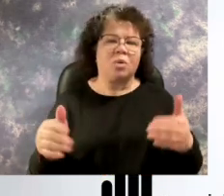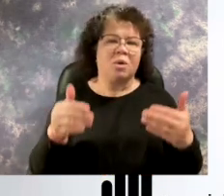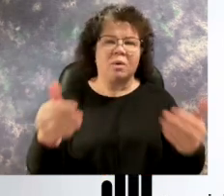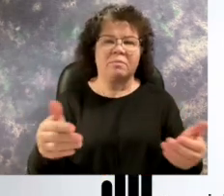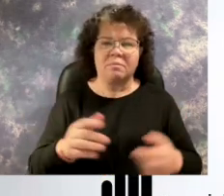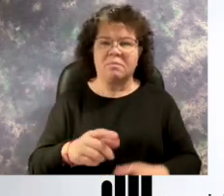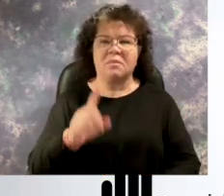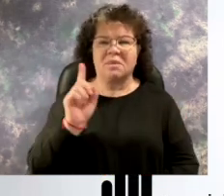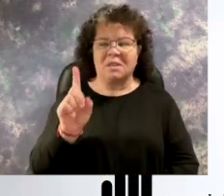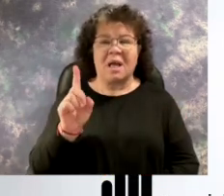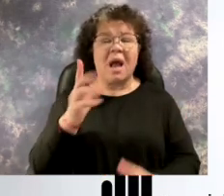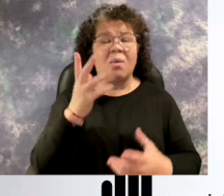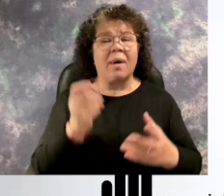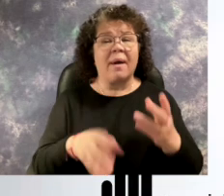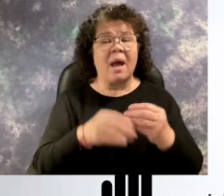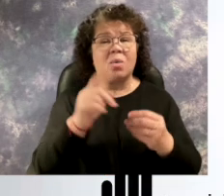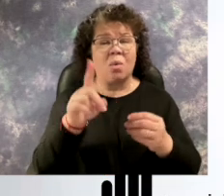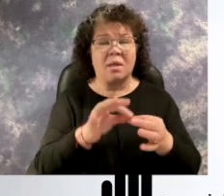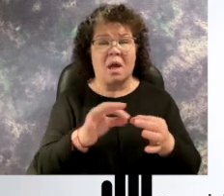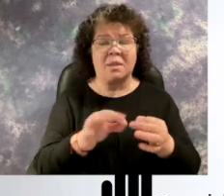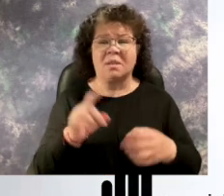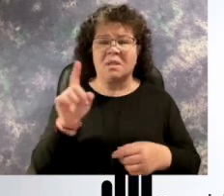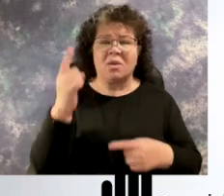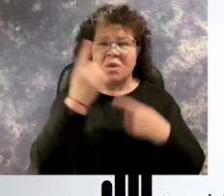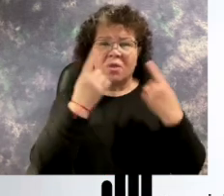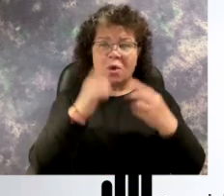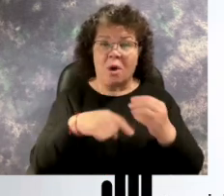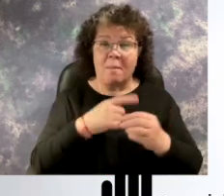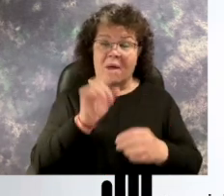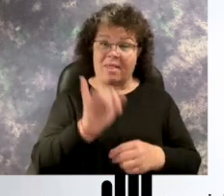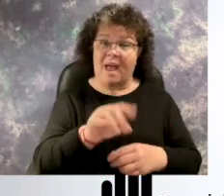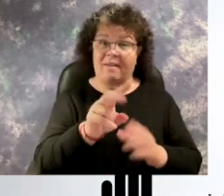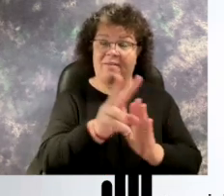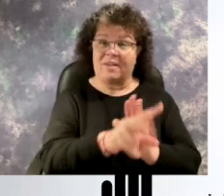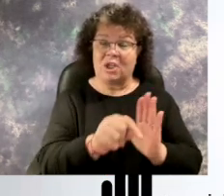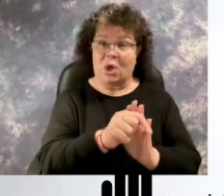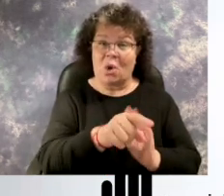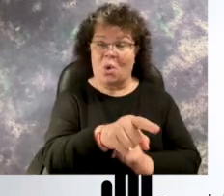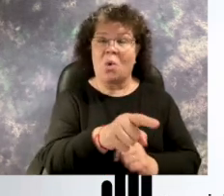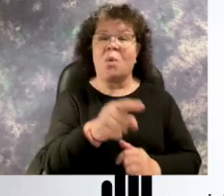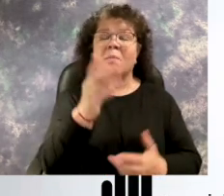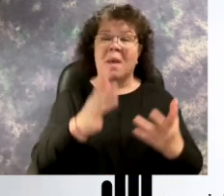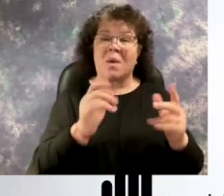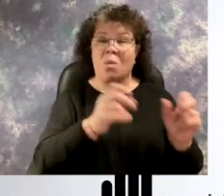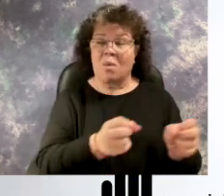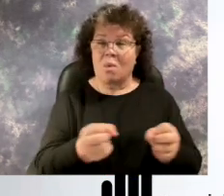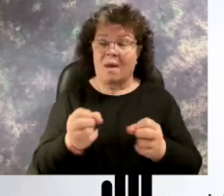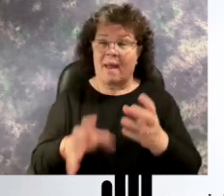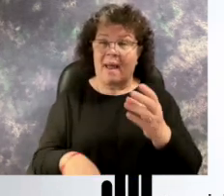Just make one comment. Was the thought about the video was that maybe we would maybe post it on our